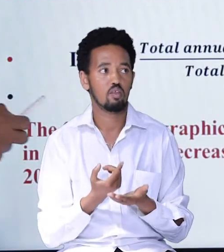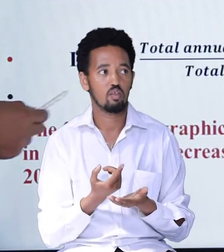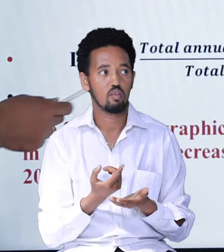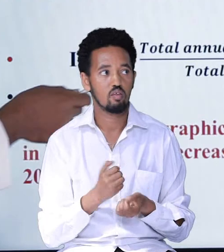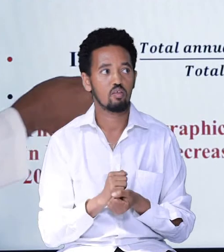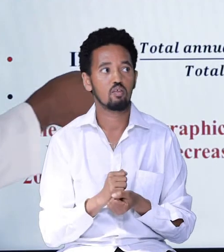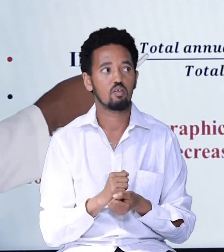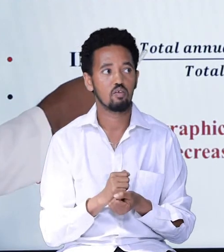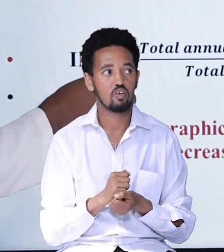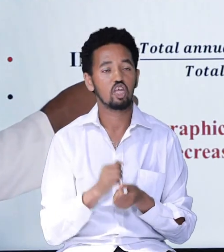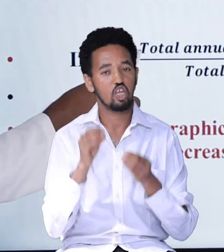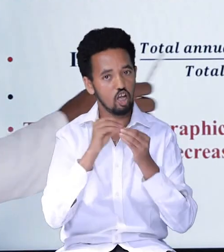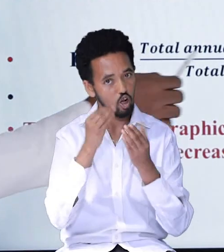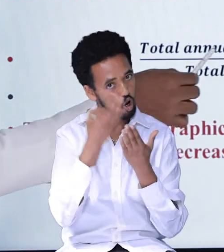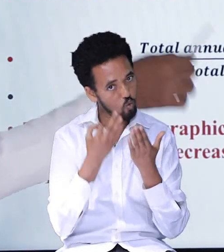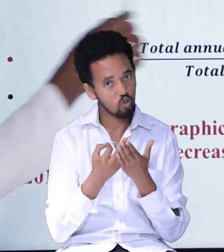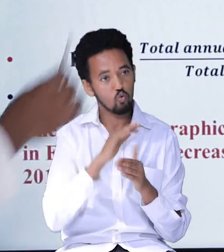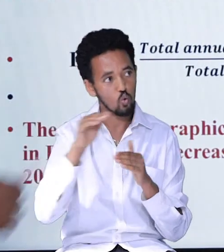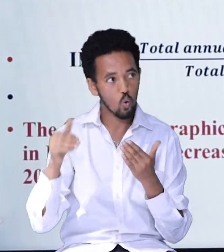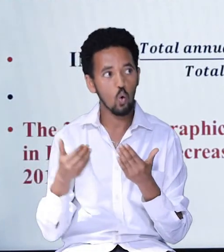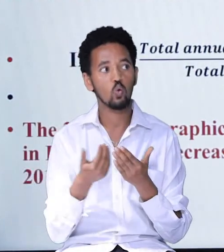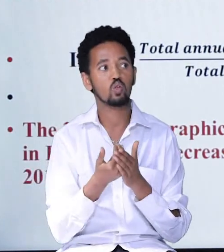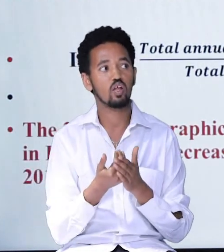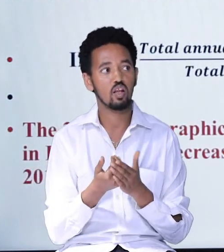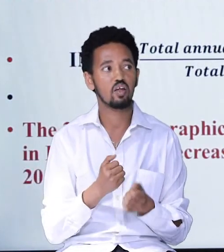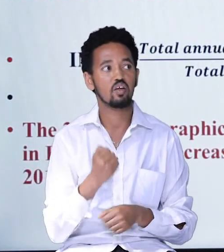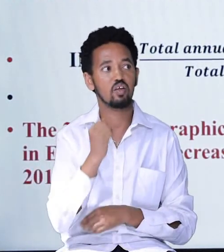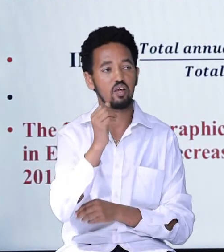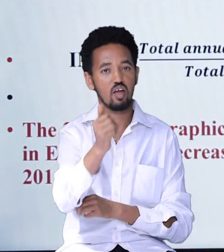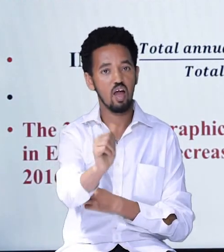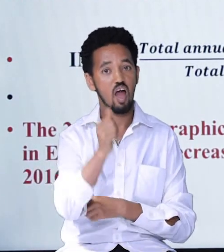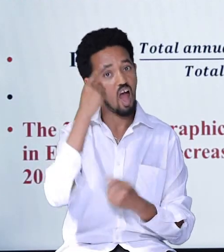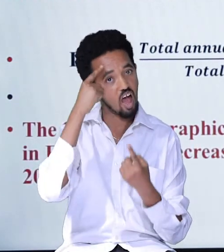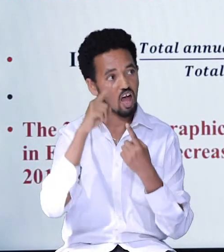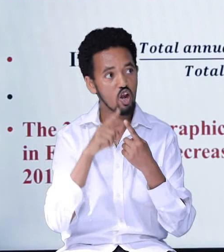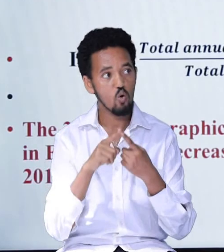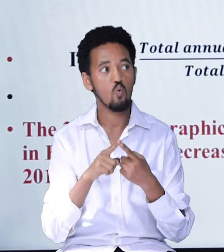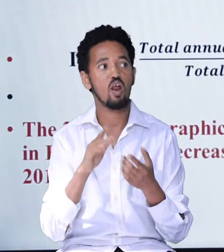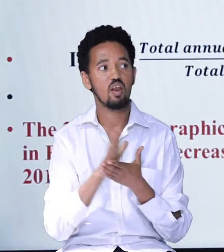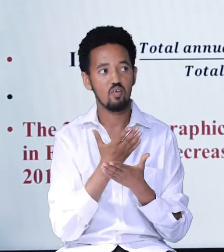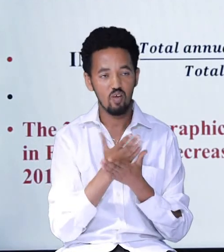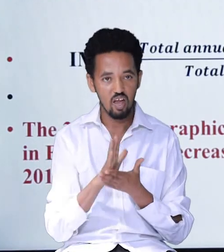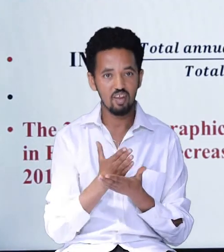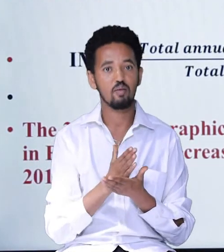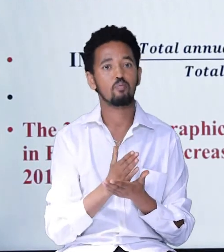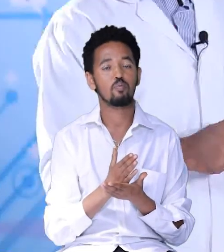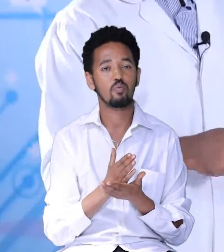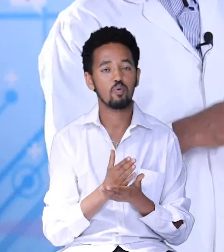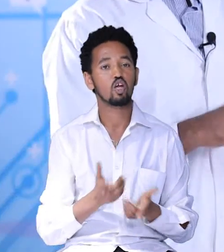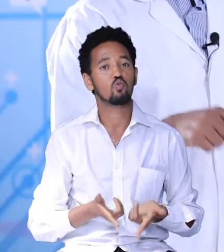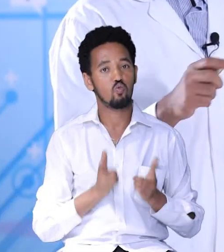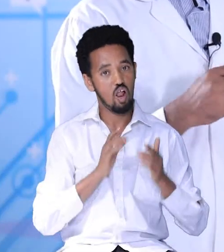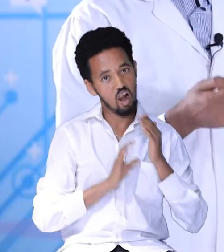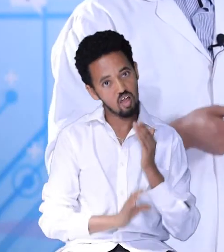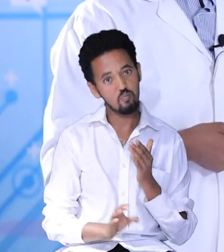Infant mortality rate is calculated by total annual infant days divided by a total live